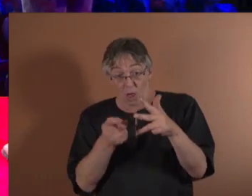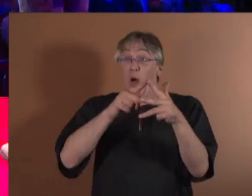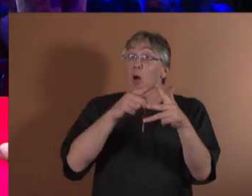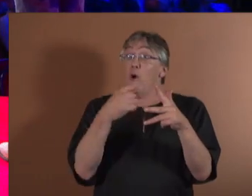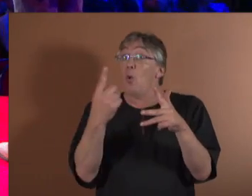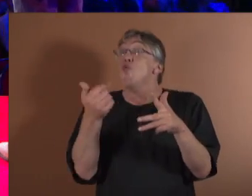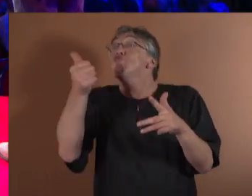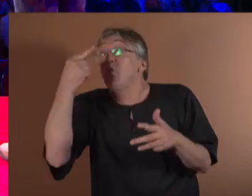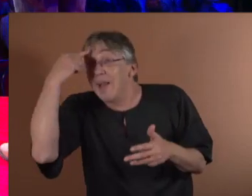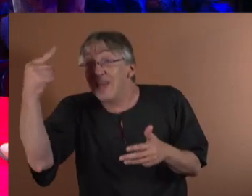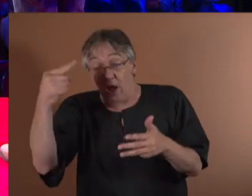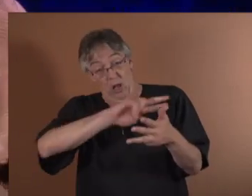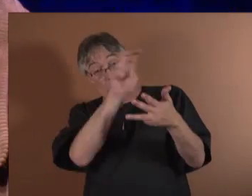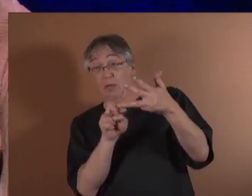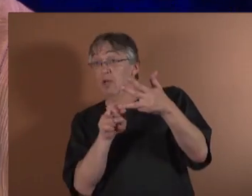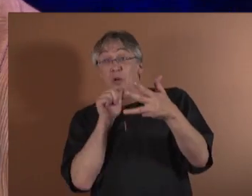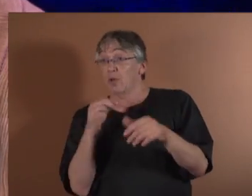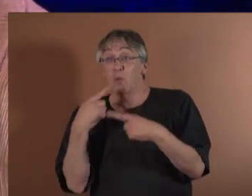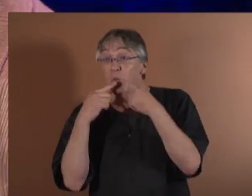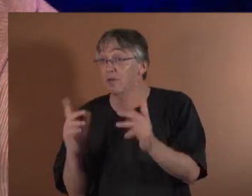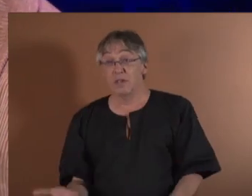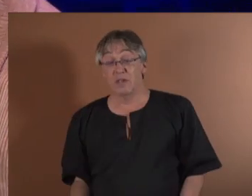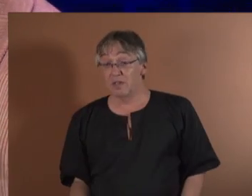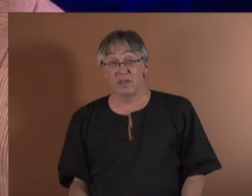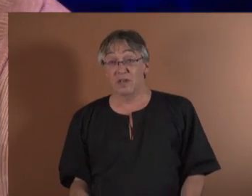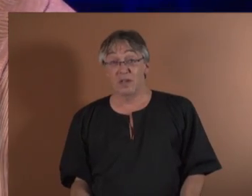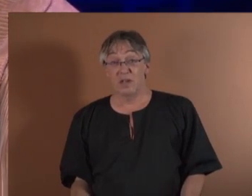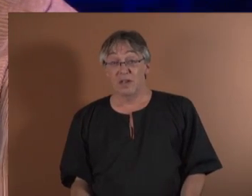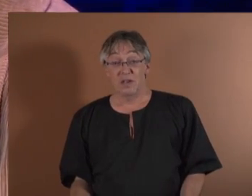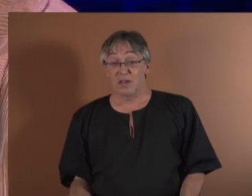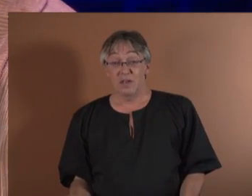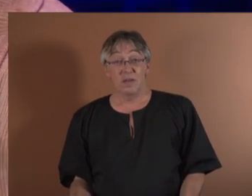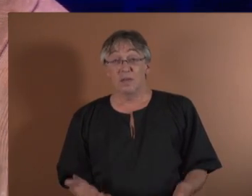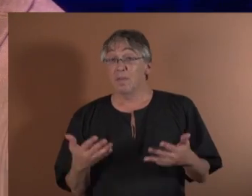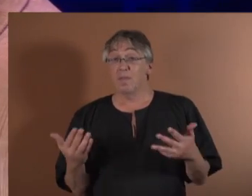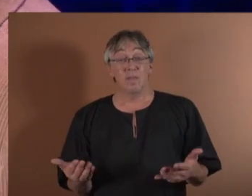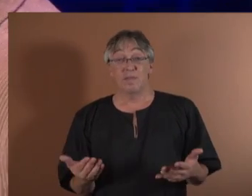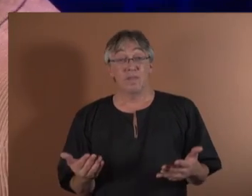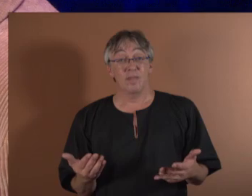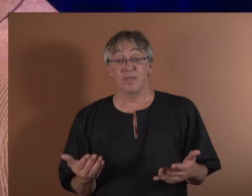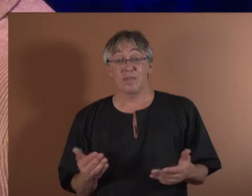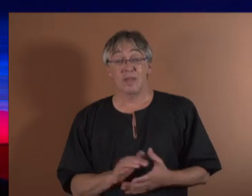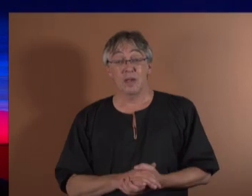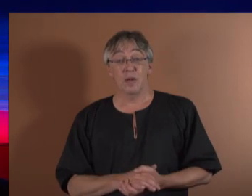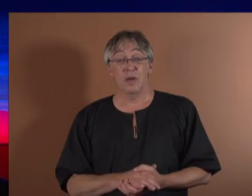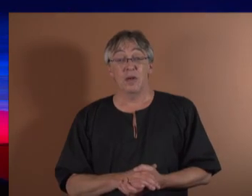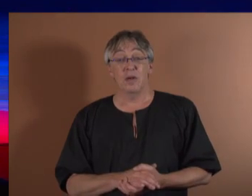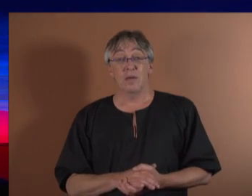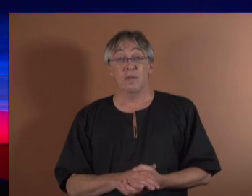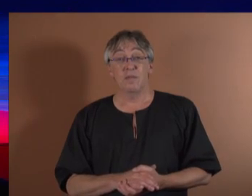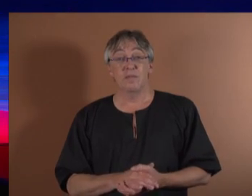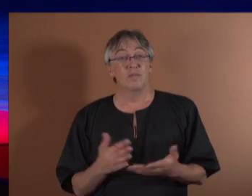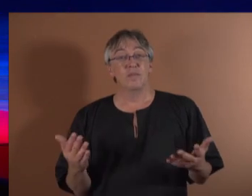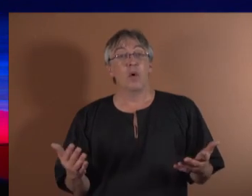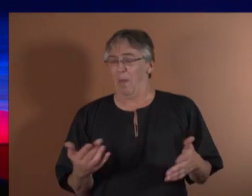Right? That doesn't work. Say, well, we must have used up all of our internal creativity. Dried it up on the last reorg. Well, guess we have to get it from the